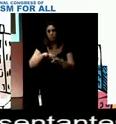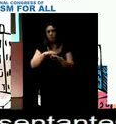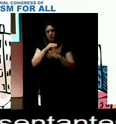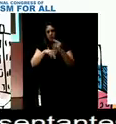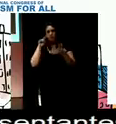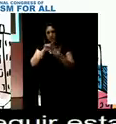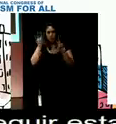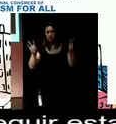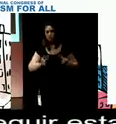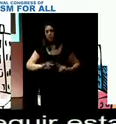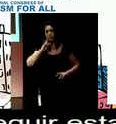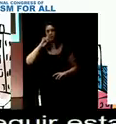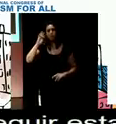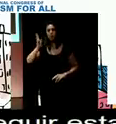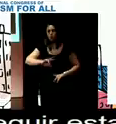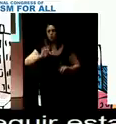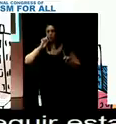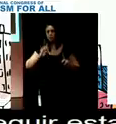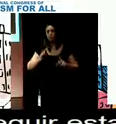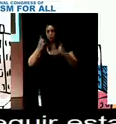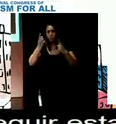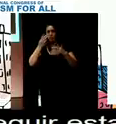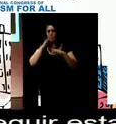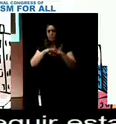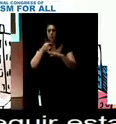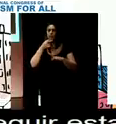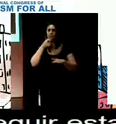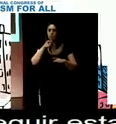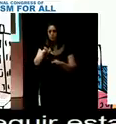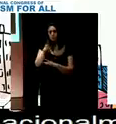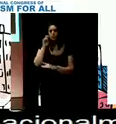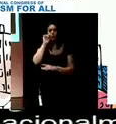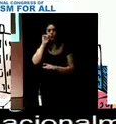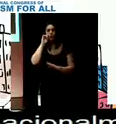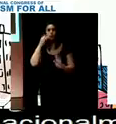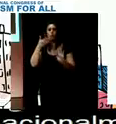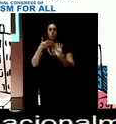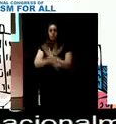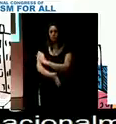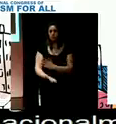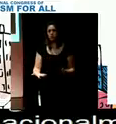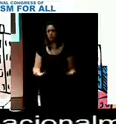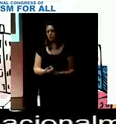achieve an internationally recognized definition of accessible tourism.